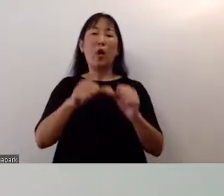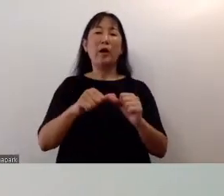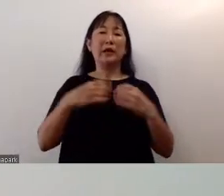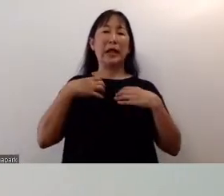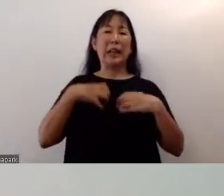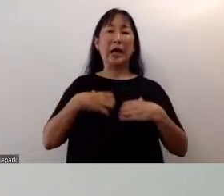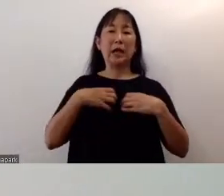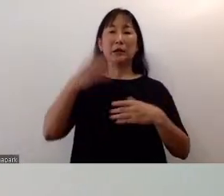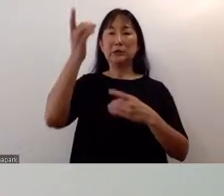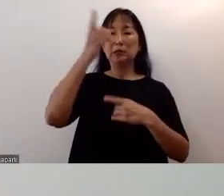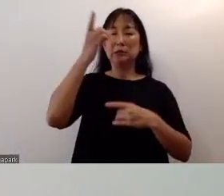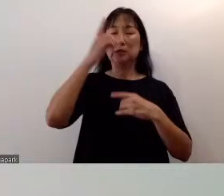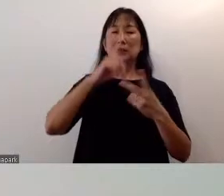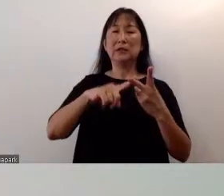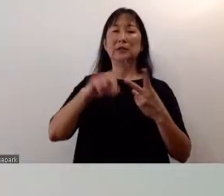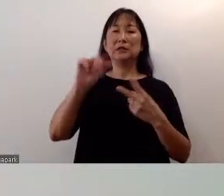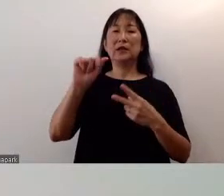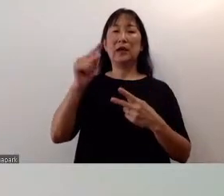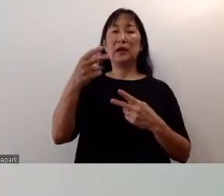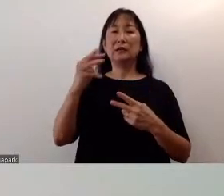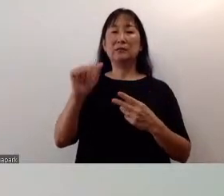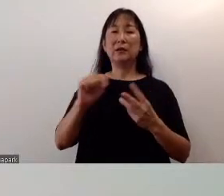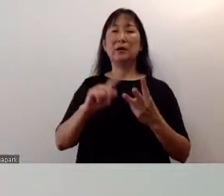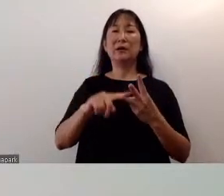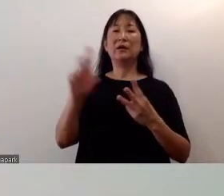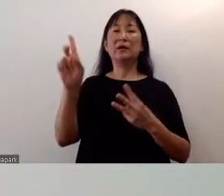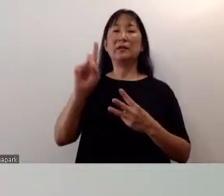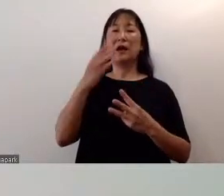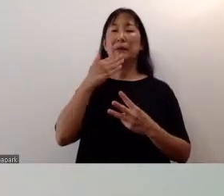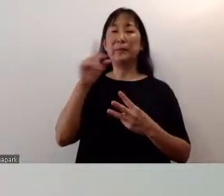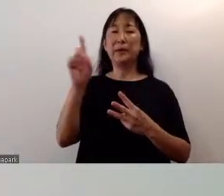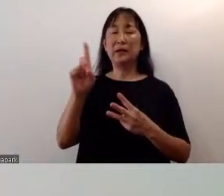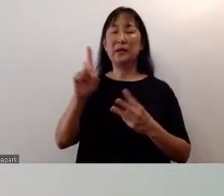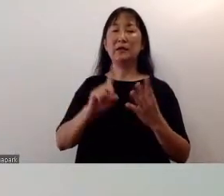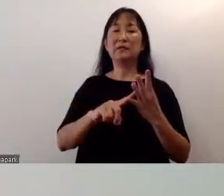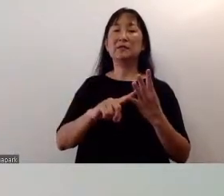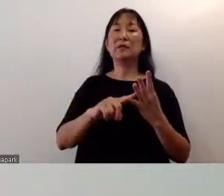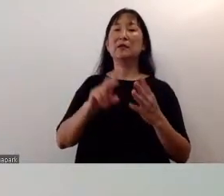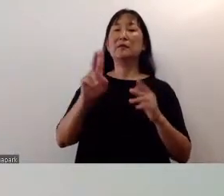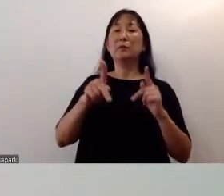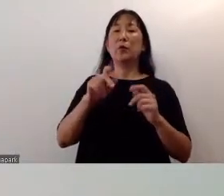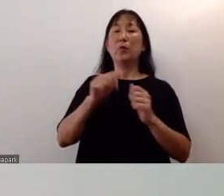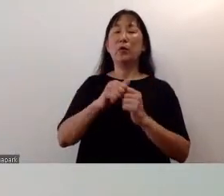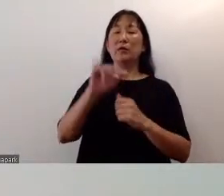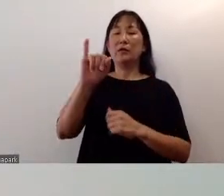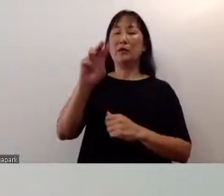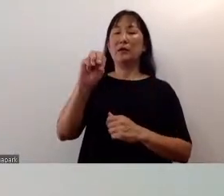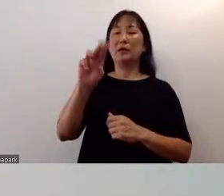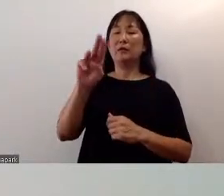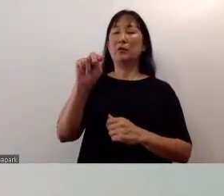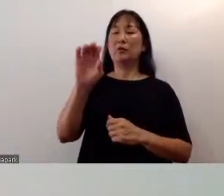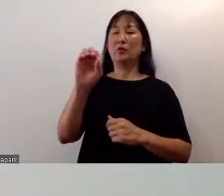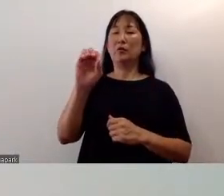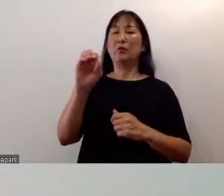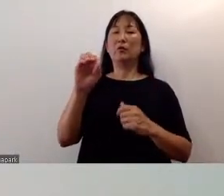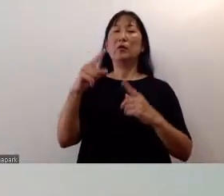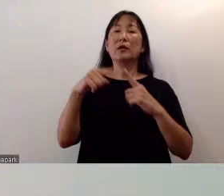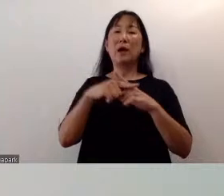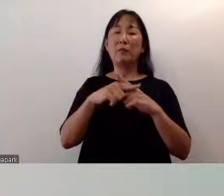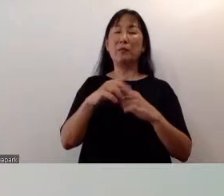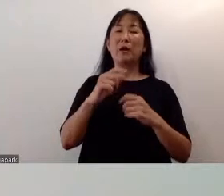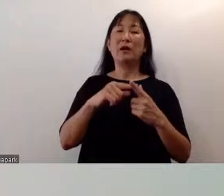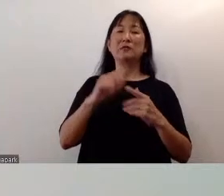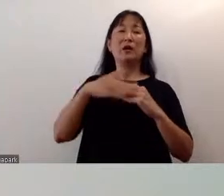asthma, heart conditions, diabetes, and those who are immunocompromised. They also have indicated that those who are over